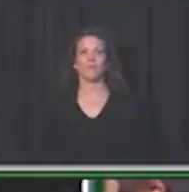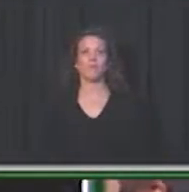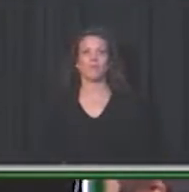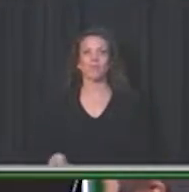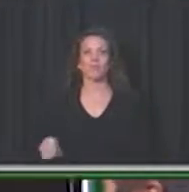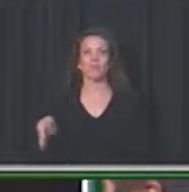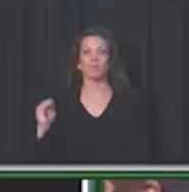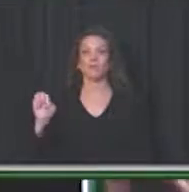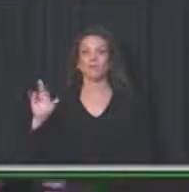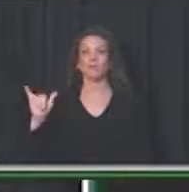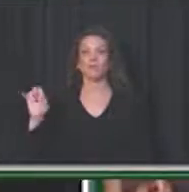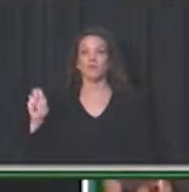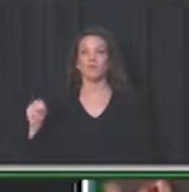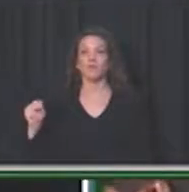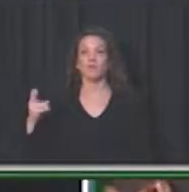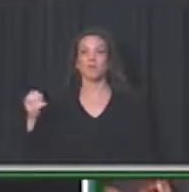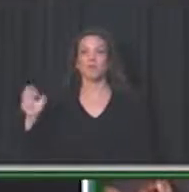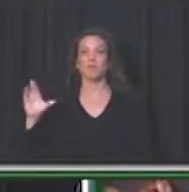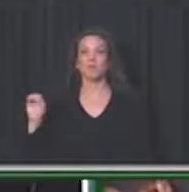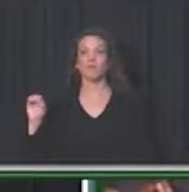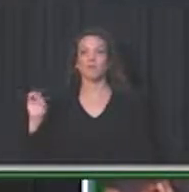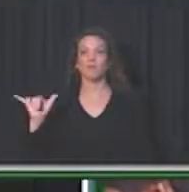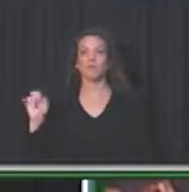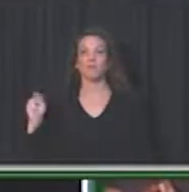Marvin Harrell Yang.